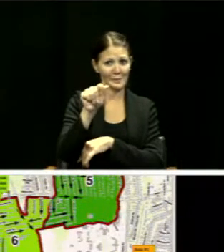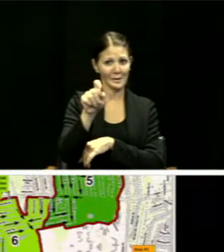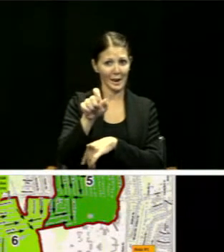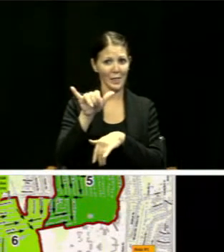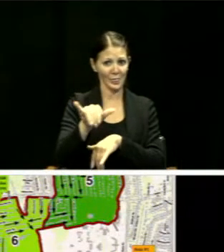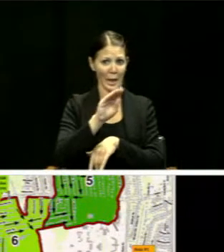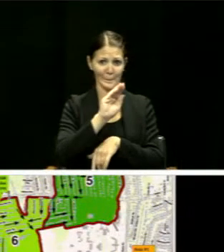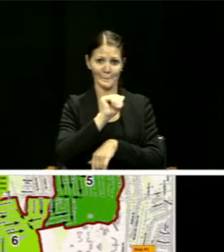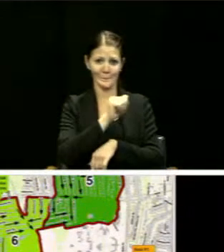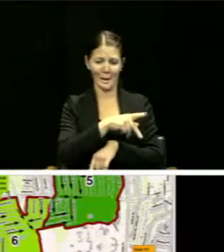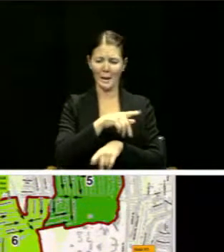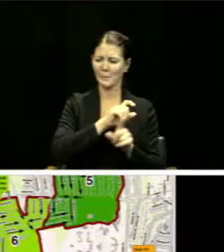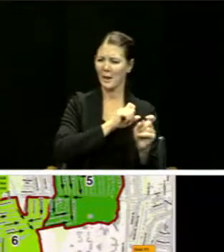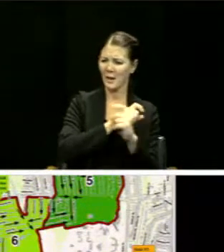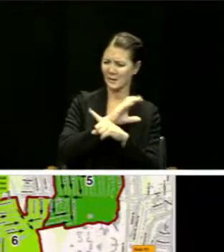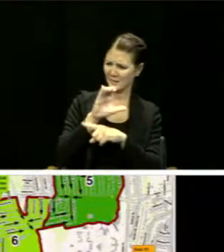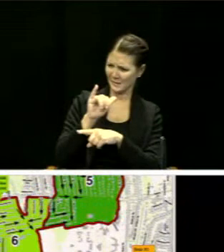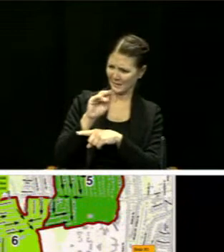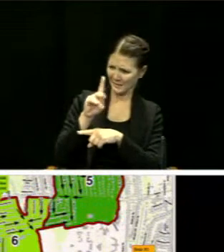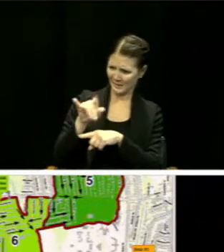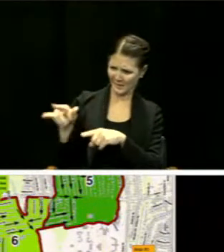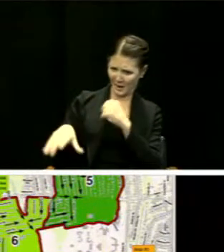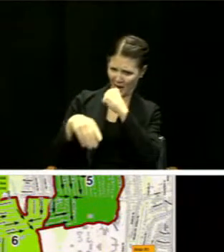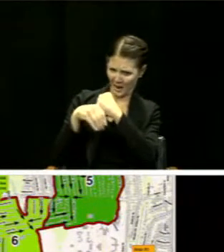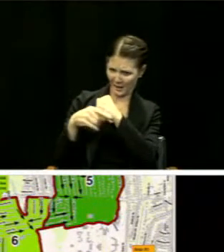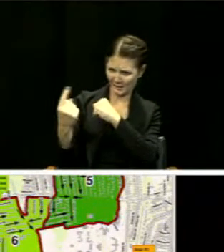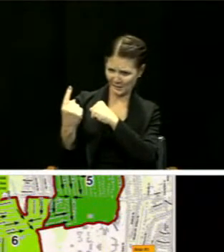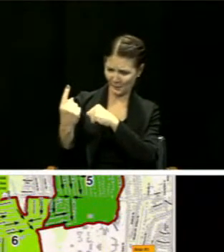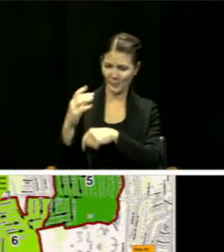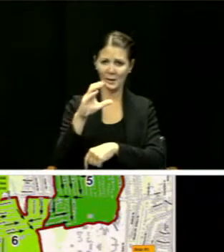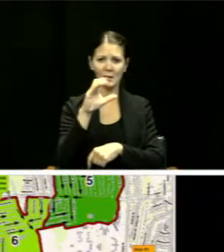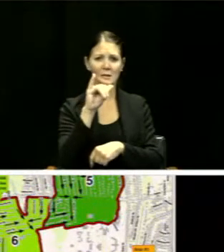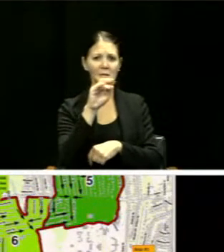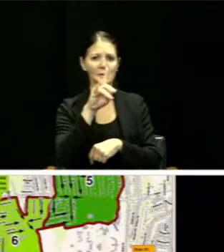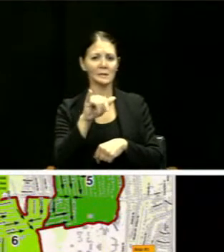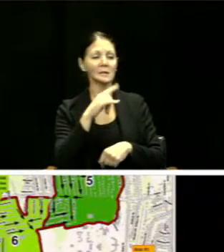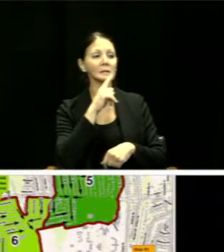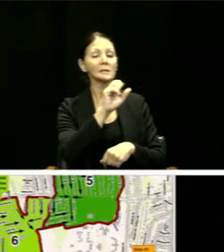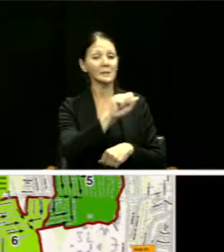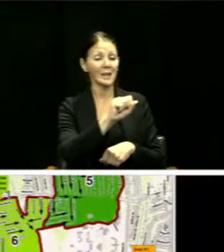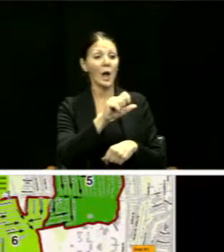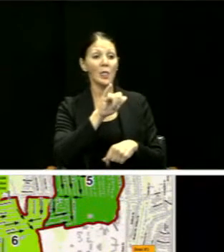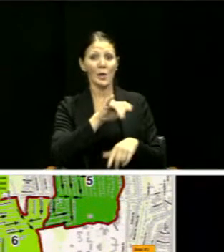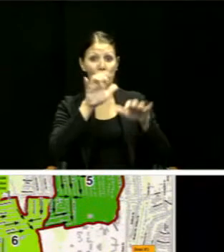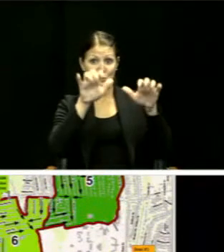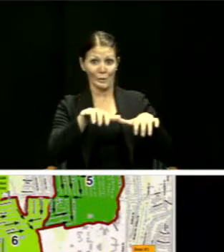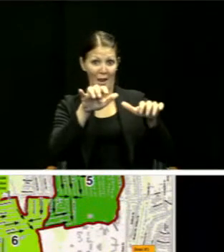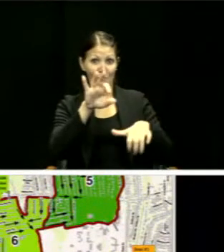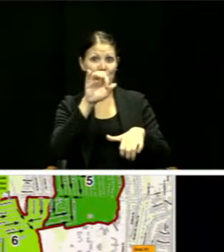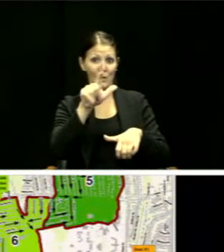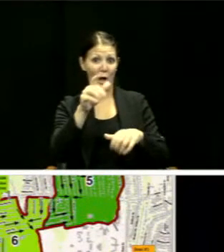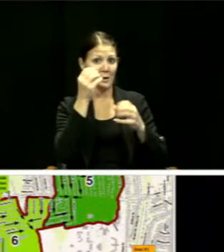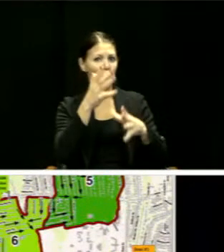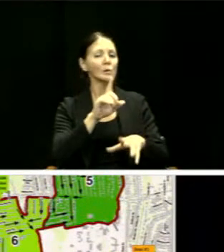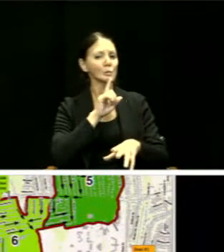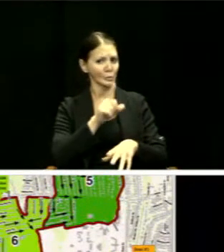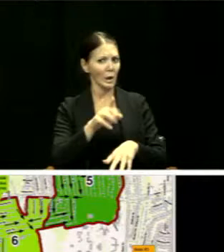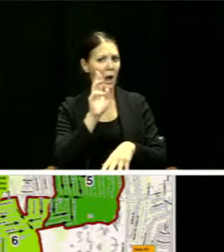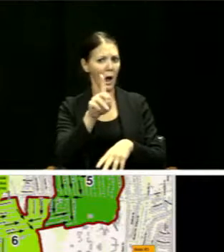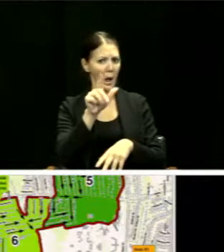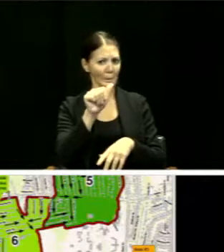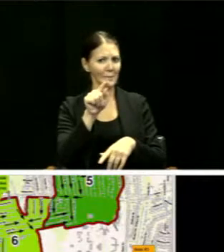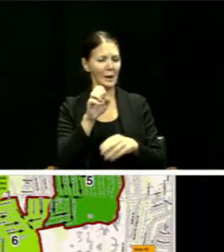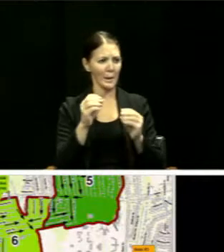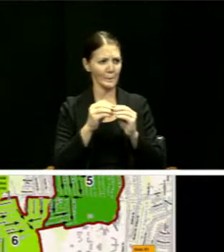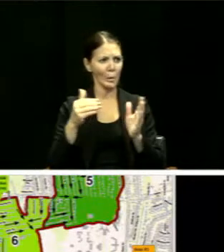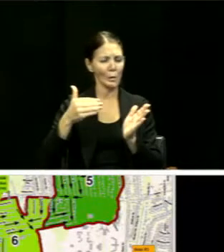that? The only thing I do want to add is that the rainfall data does get updated more frequently, and we are using